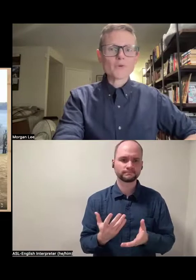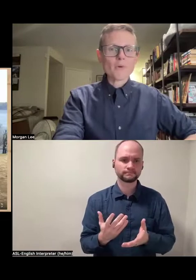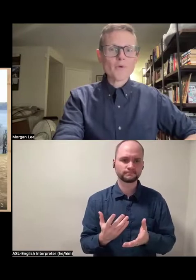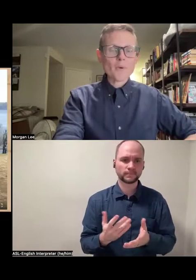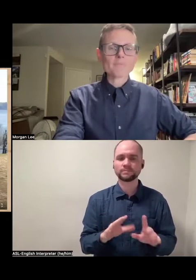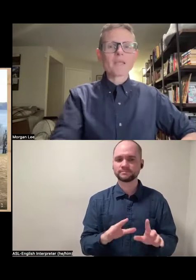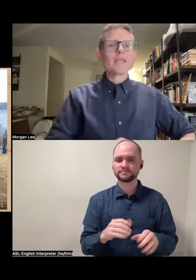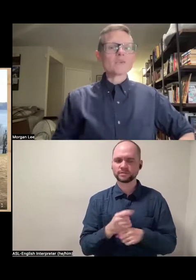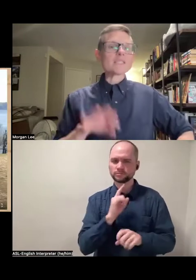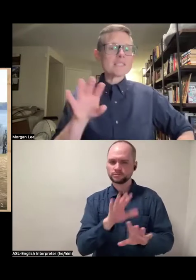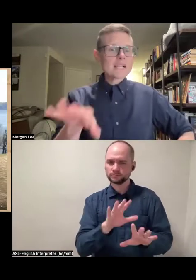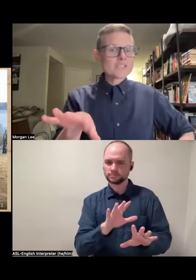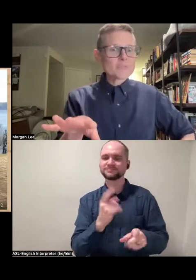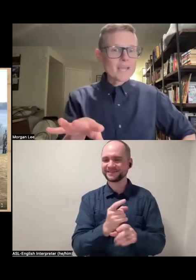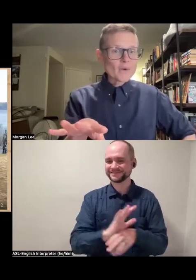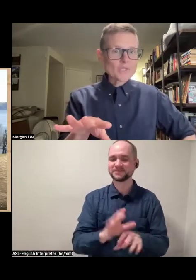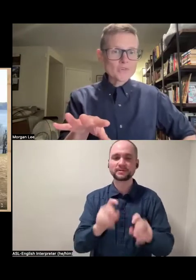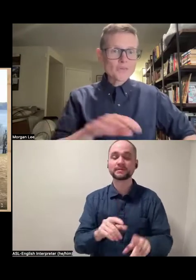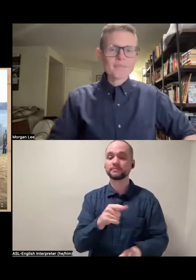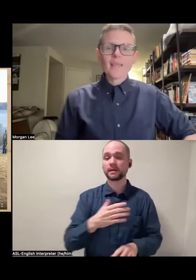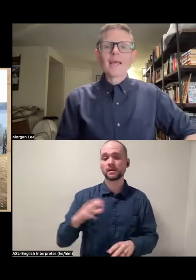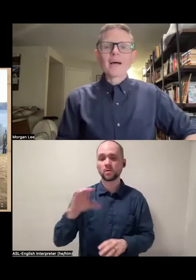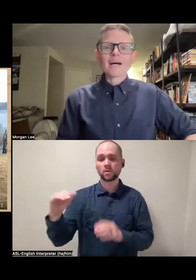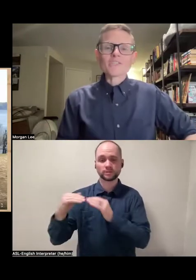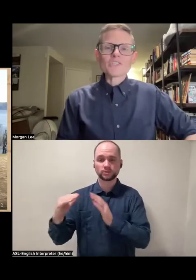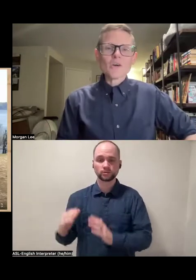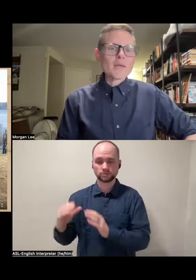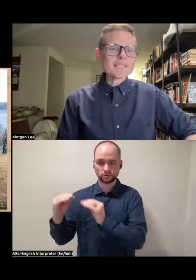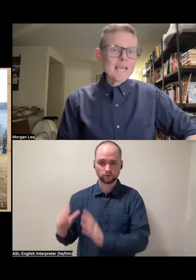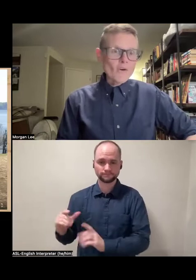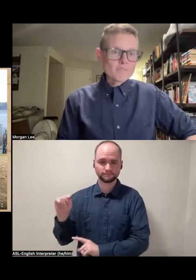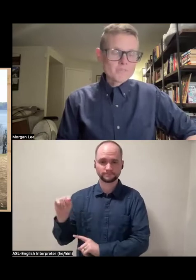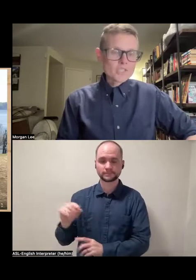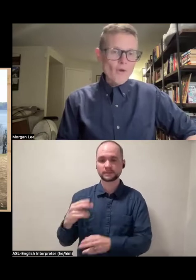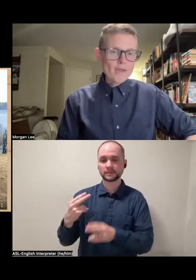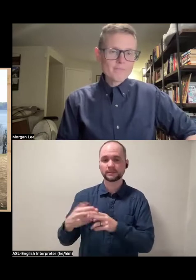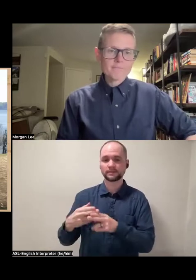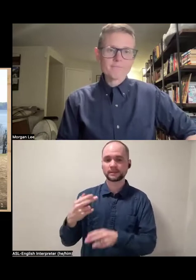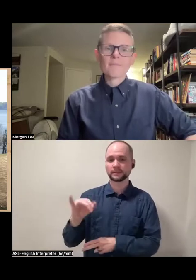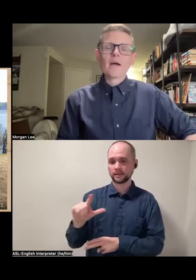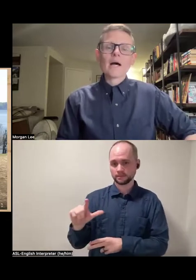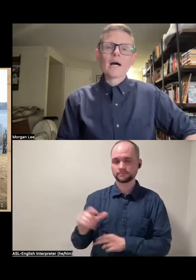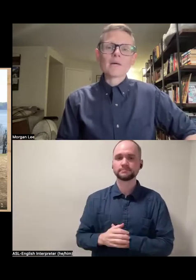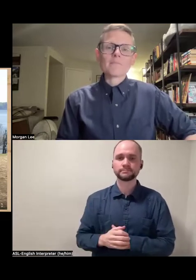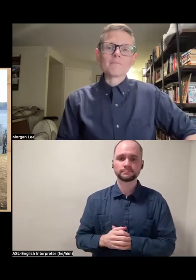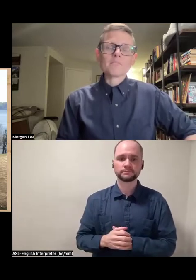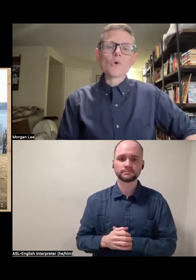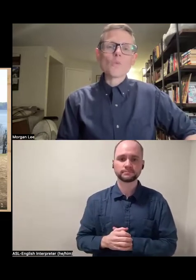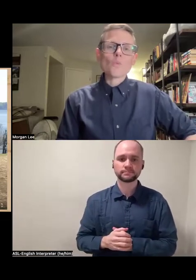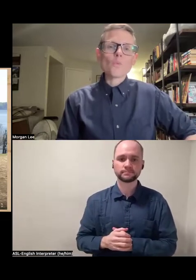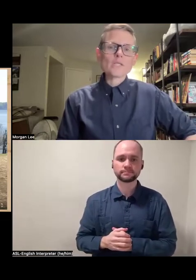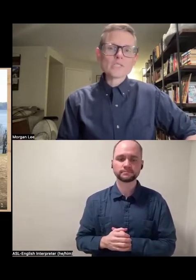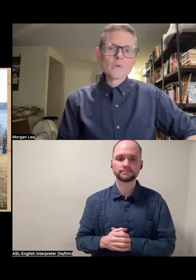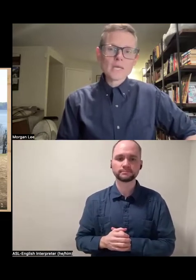okay, make sure I'm on the right one. So this is actually my co-teacher. Her name is Gil. She's great.